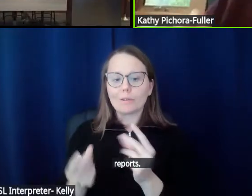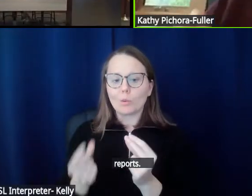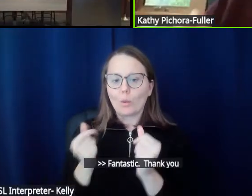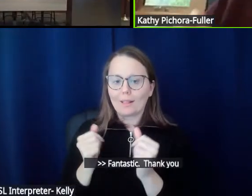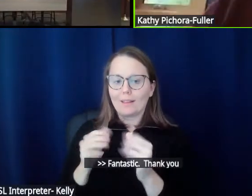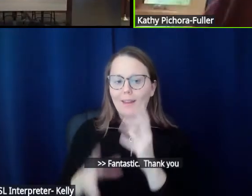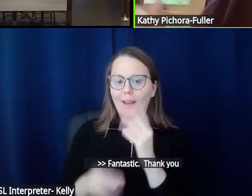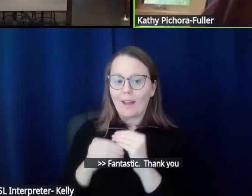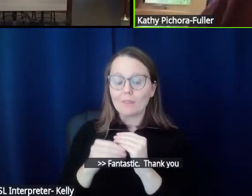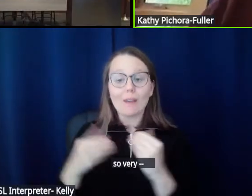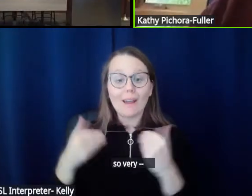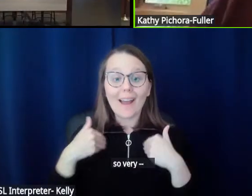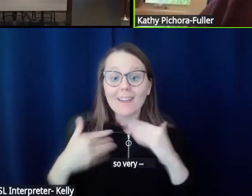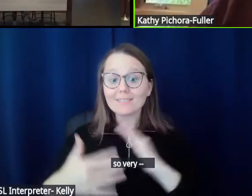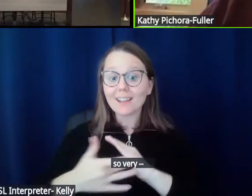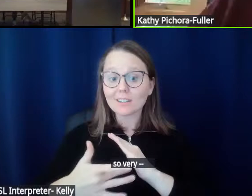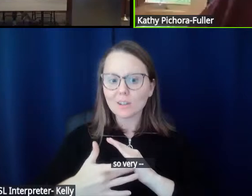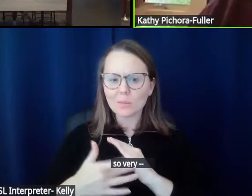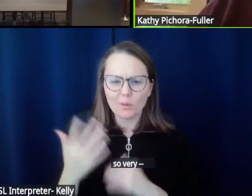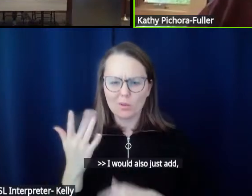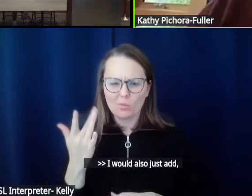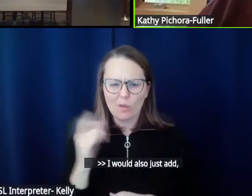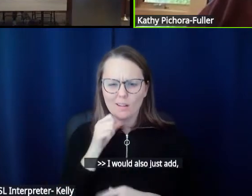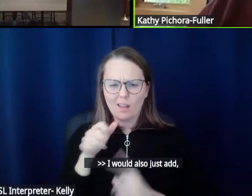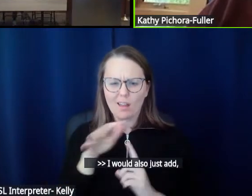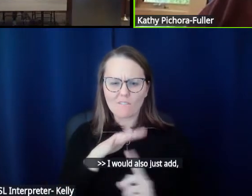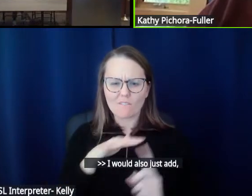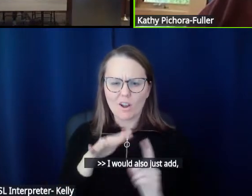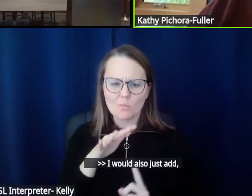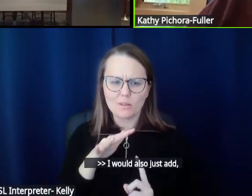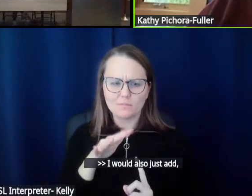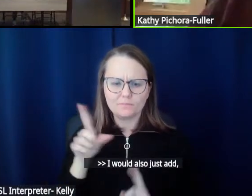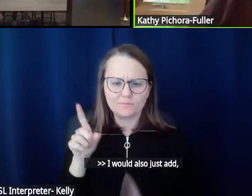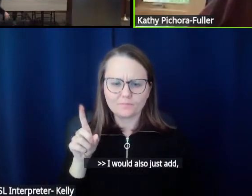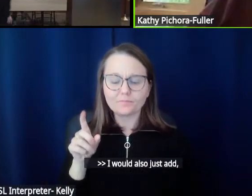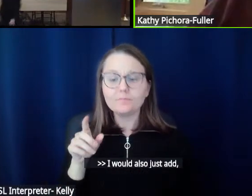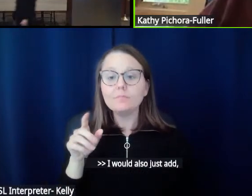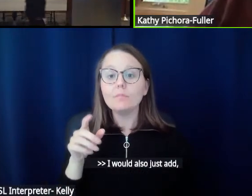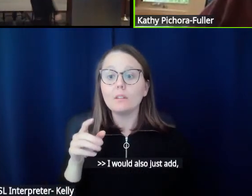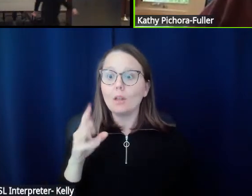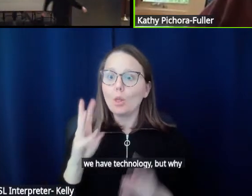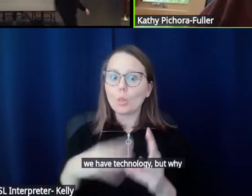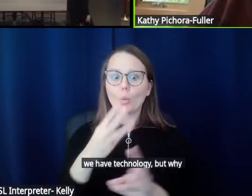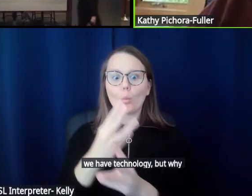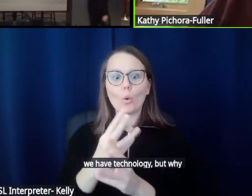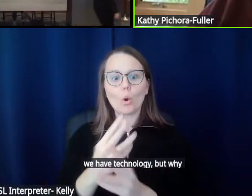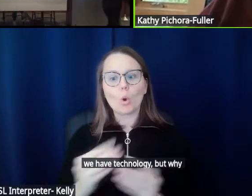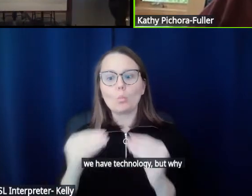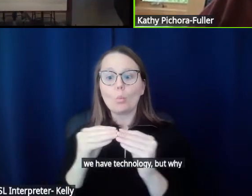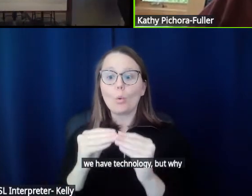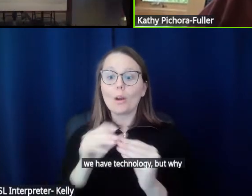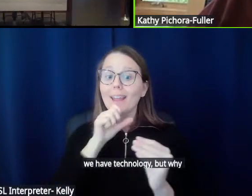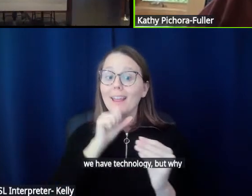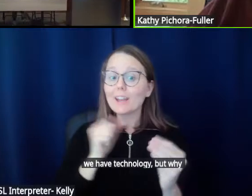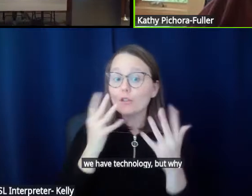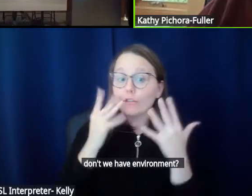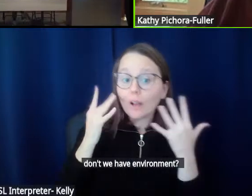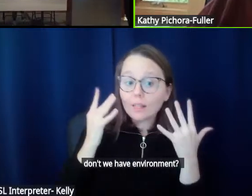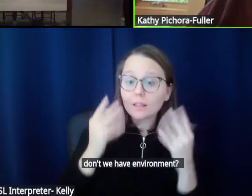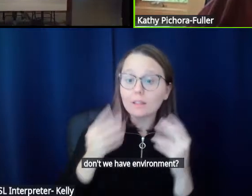have technology, but why don't we have environment? Because, making the world more age friendly and more